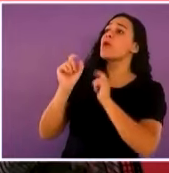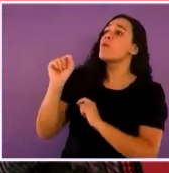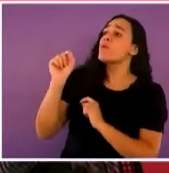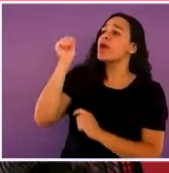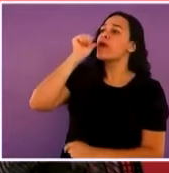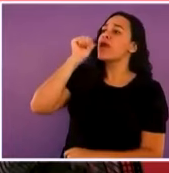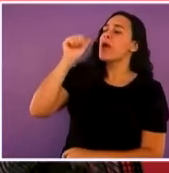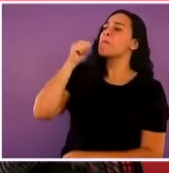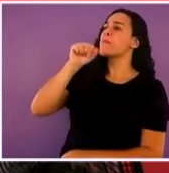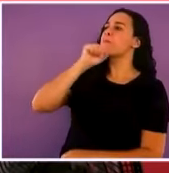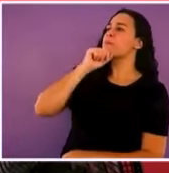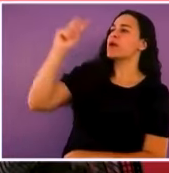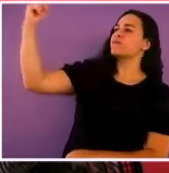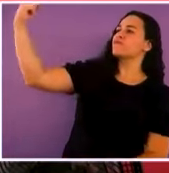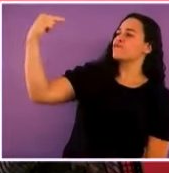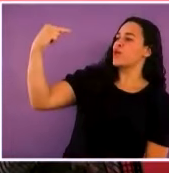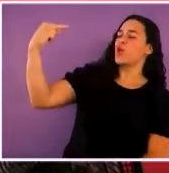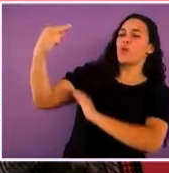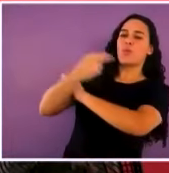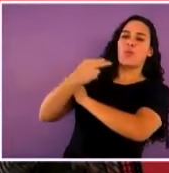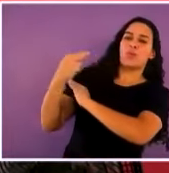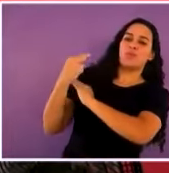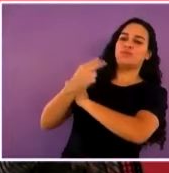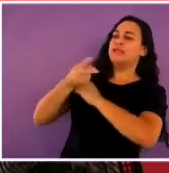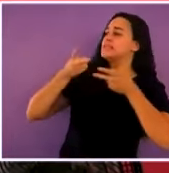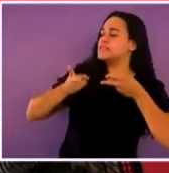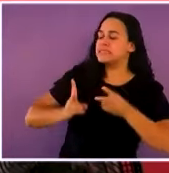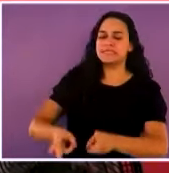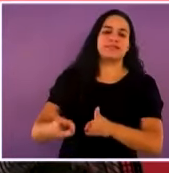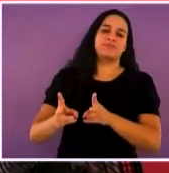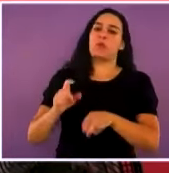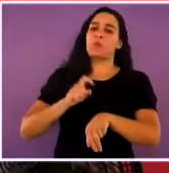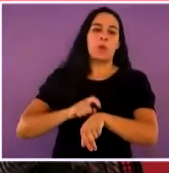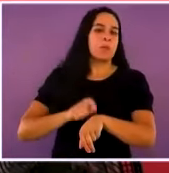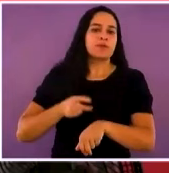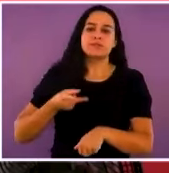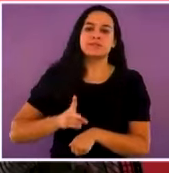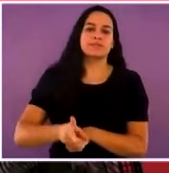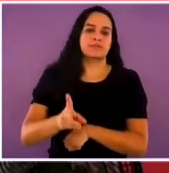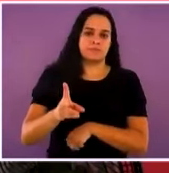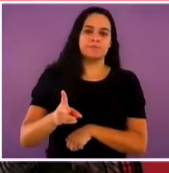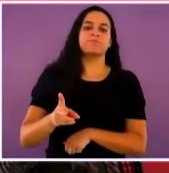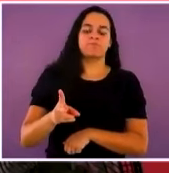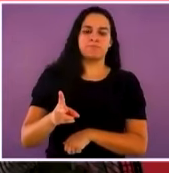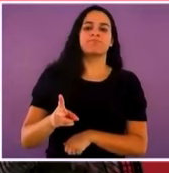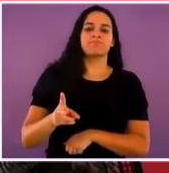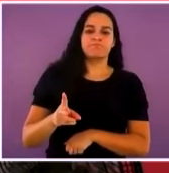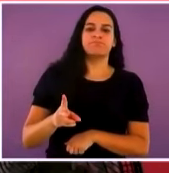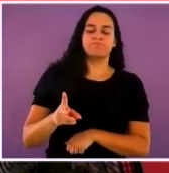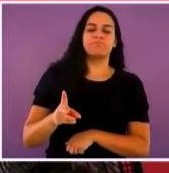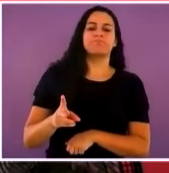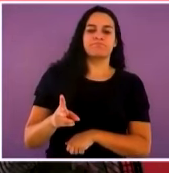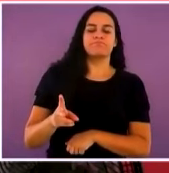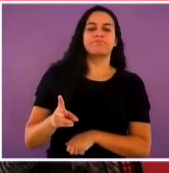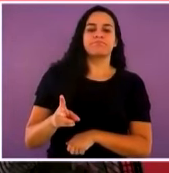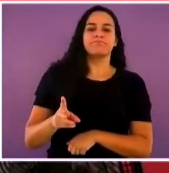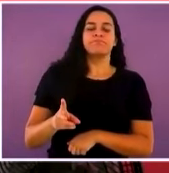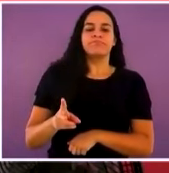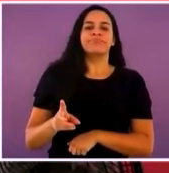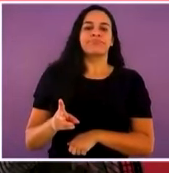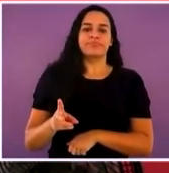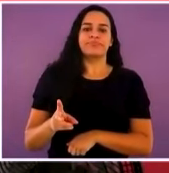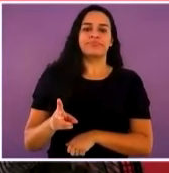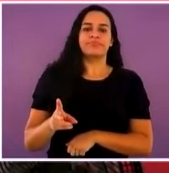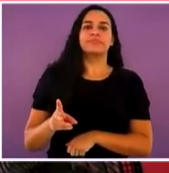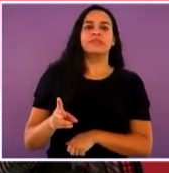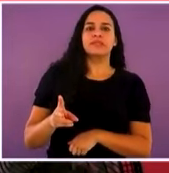para ele, cuidando dele em todo o tempo. And so, in one of his speeches, Pope Francis said